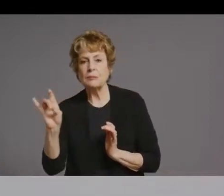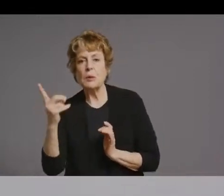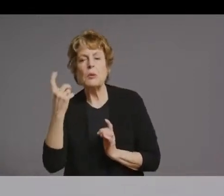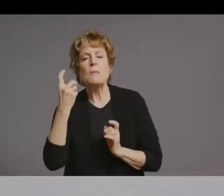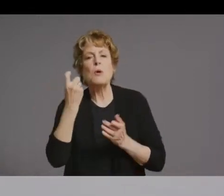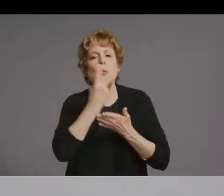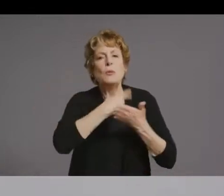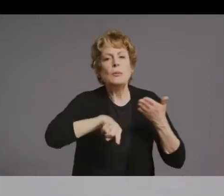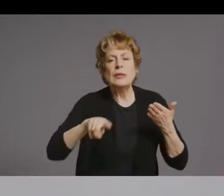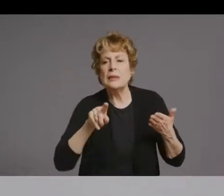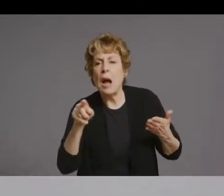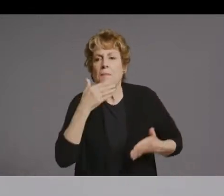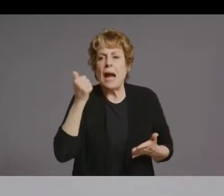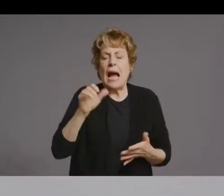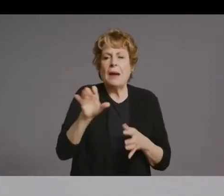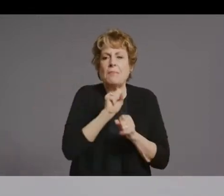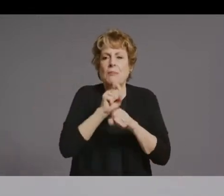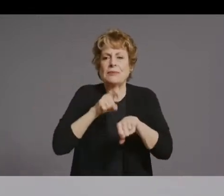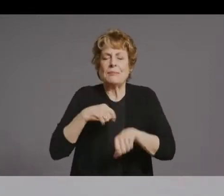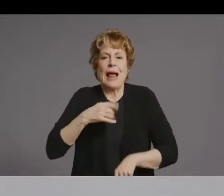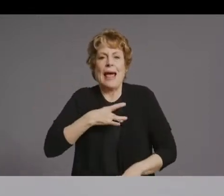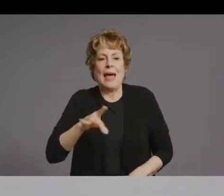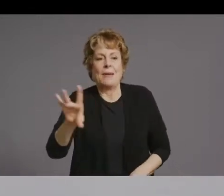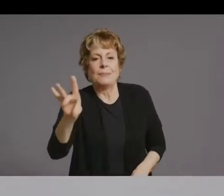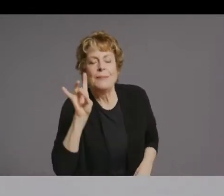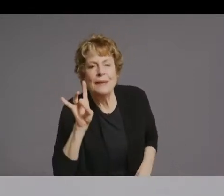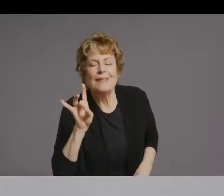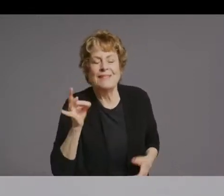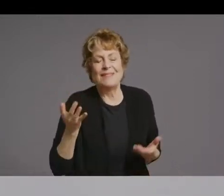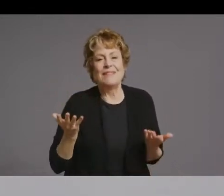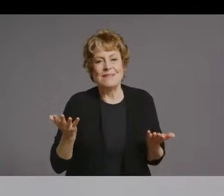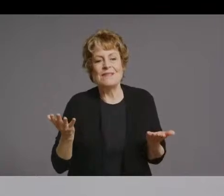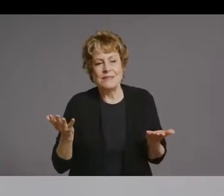a better appointment time. So we are starting to see that, but